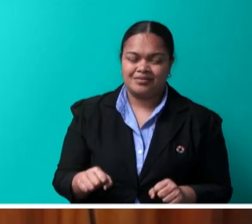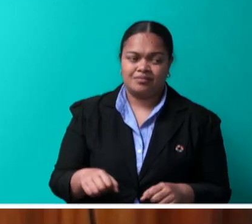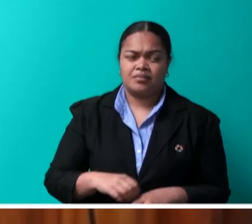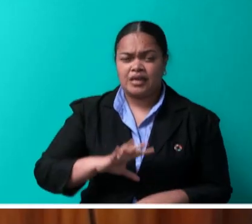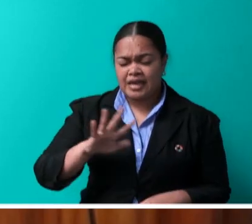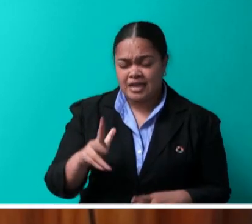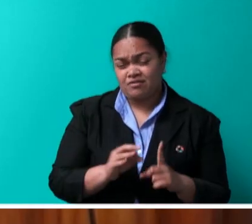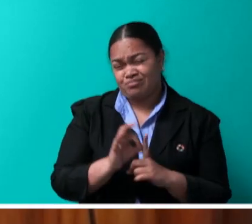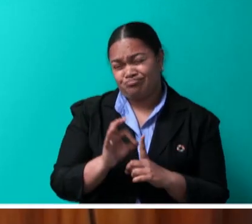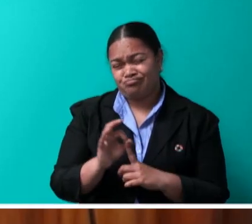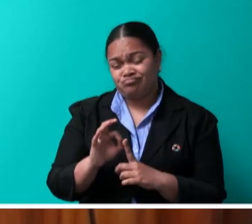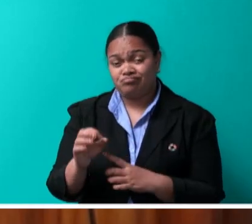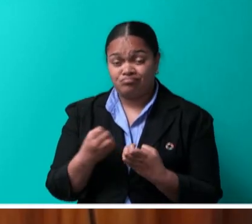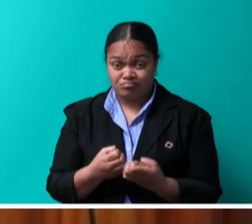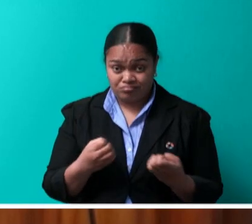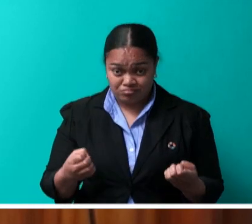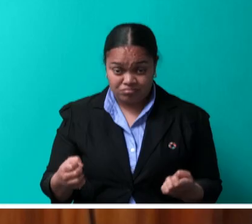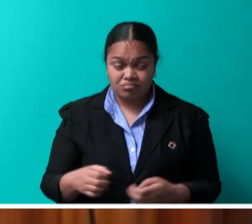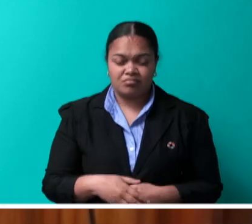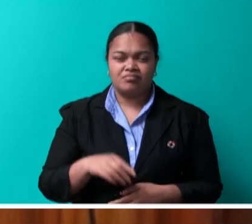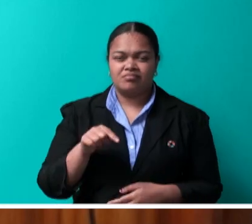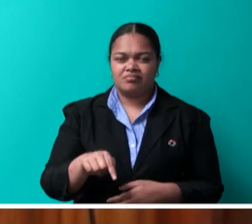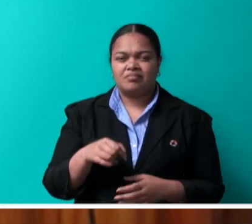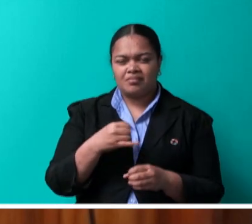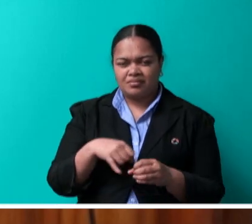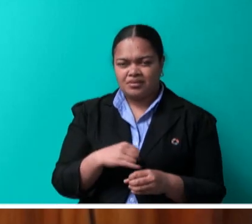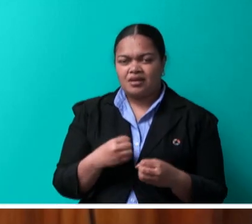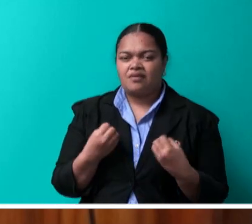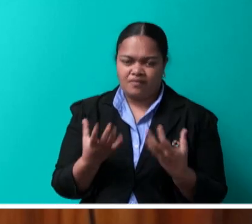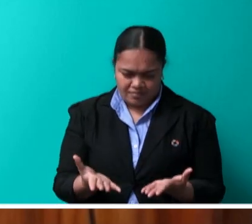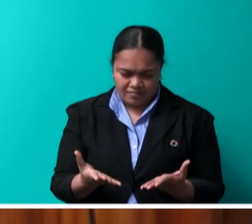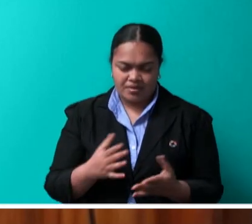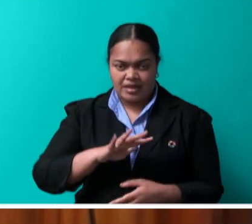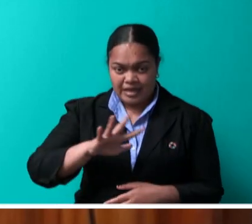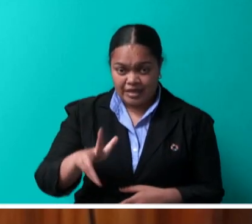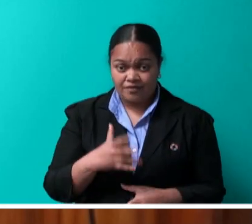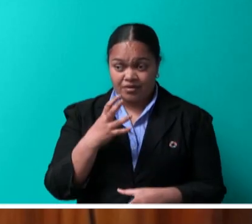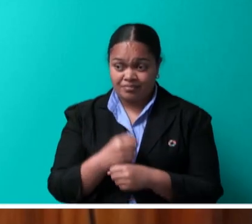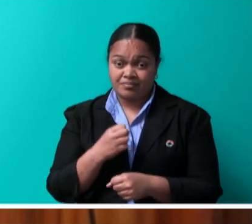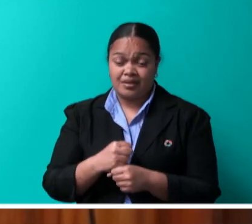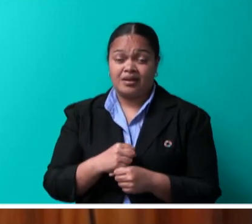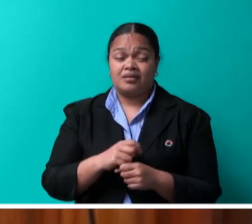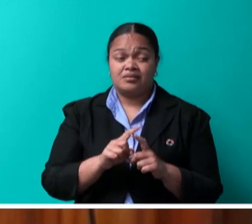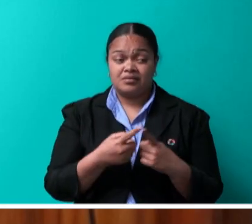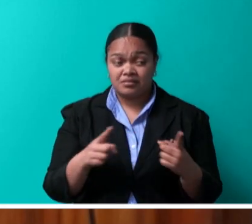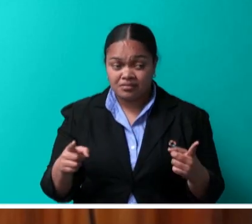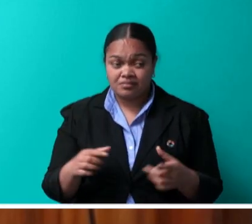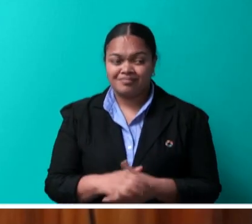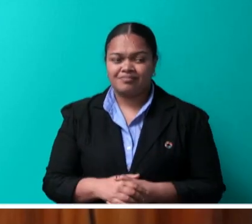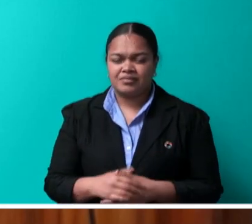Every improvement in procurement increases medicine availability. Every upgraded facility improves patient